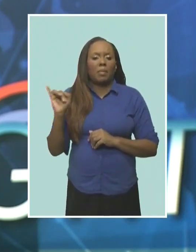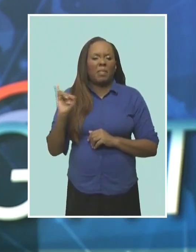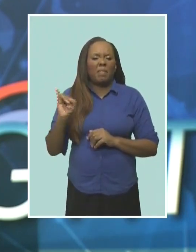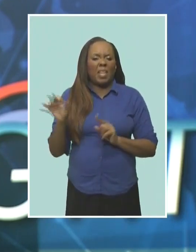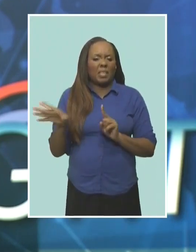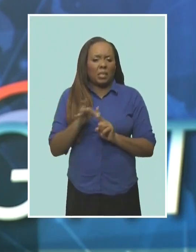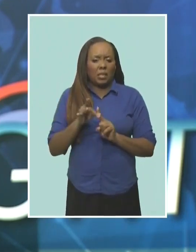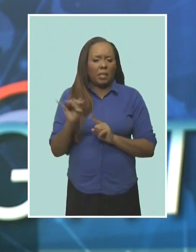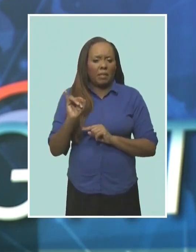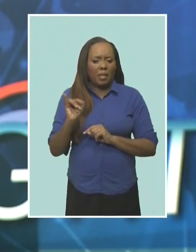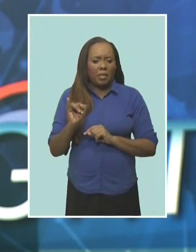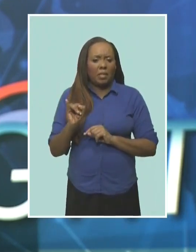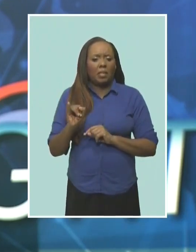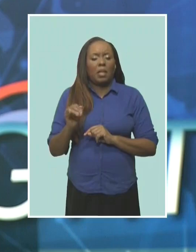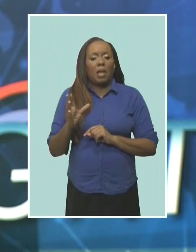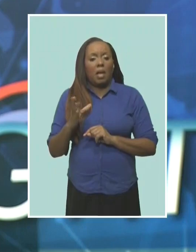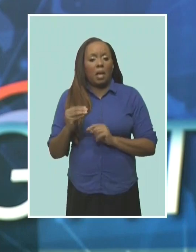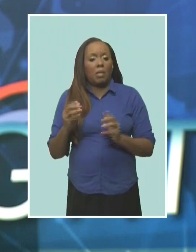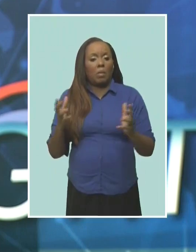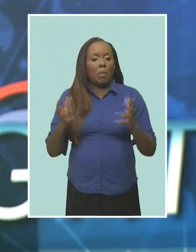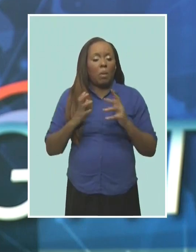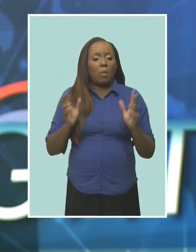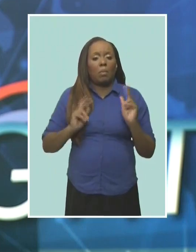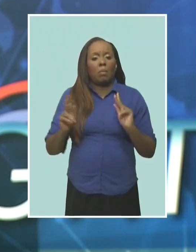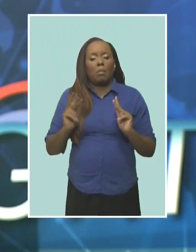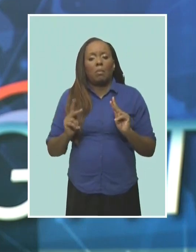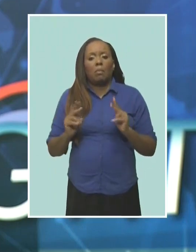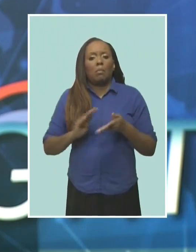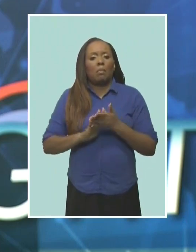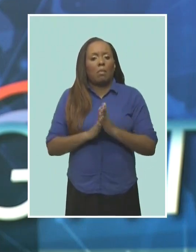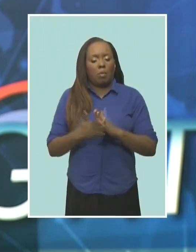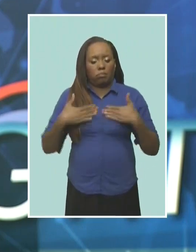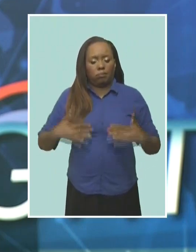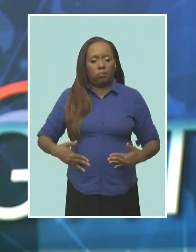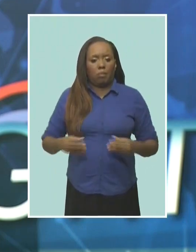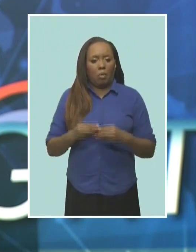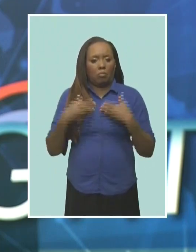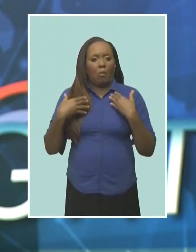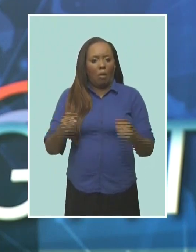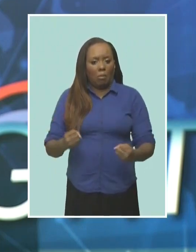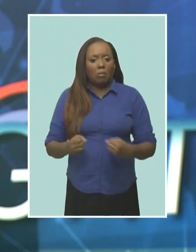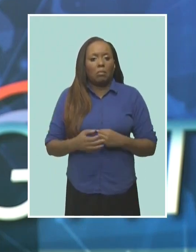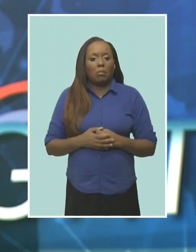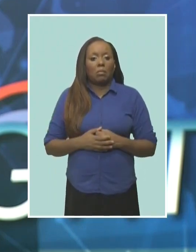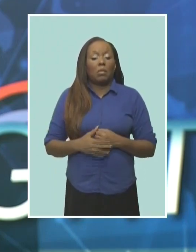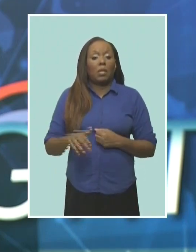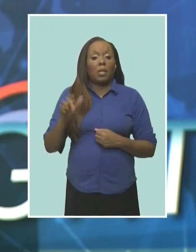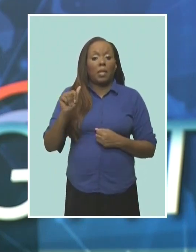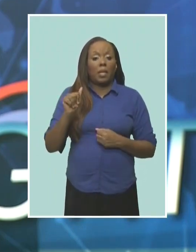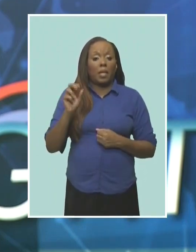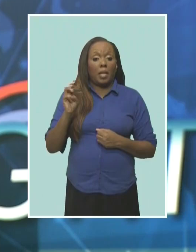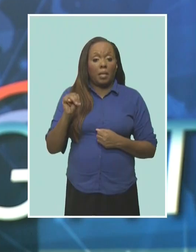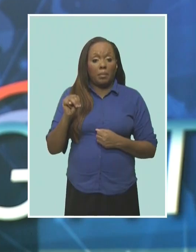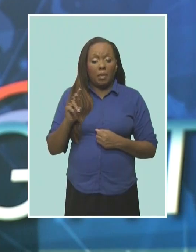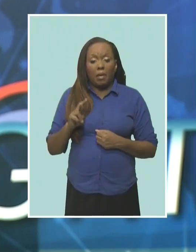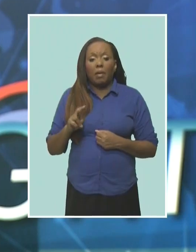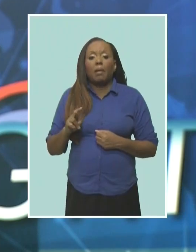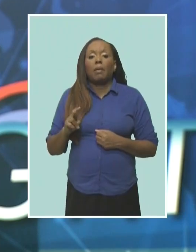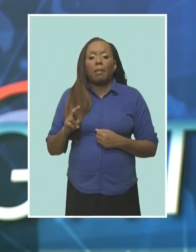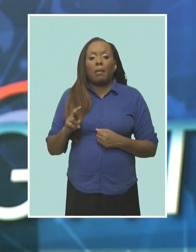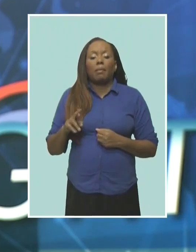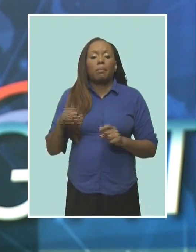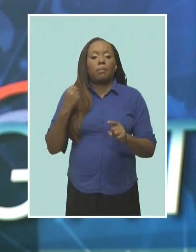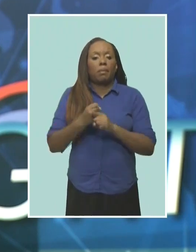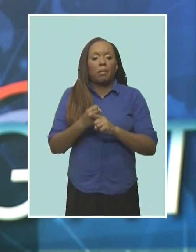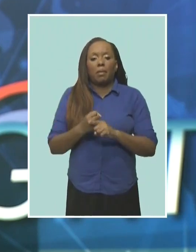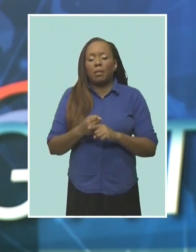widespread and of increasing mortality. Ms. Mottley brought to the fore the impact of AMR, noting it is already claiming 1